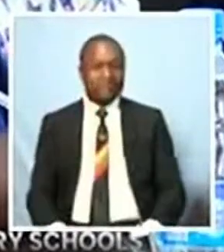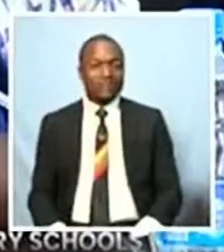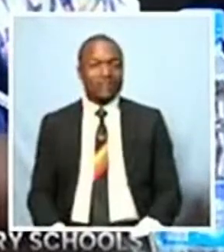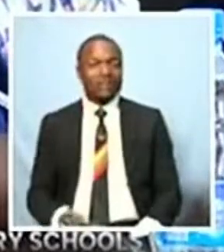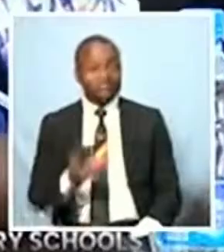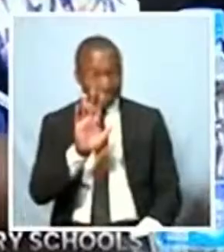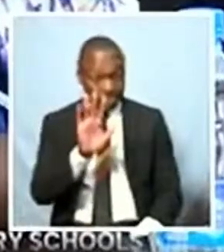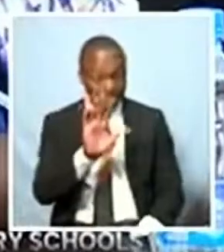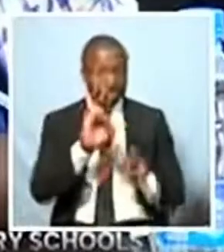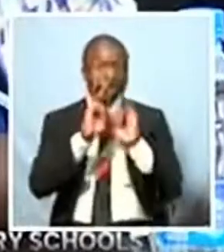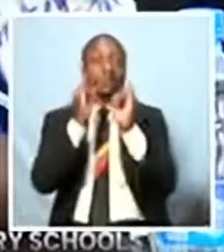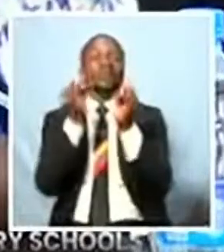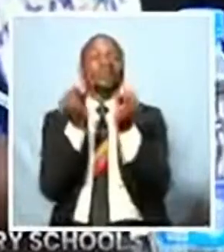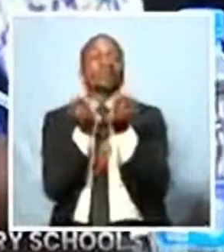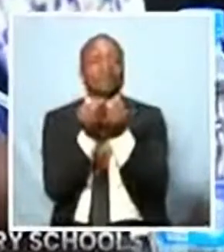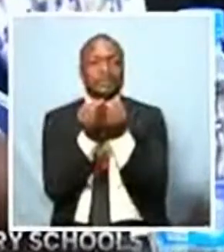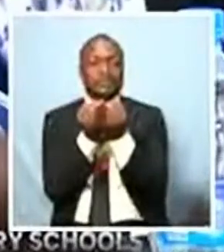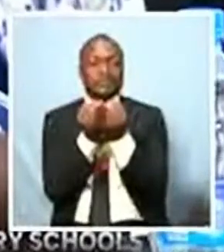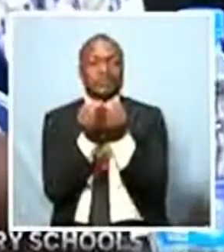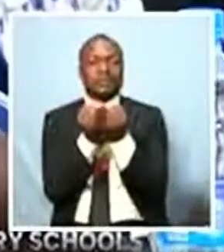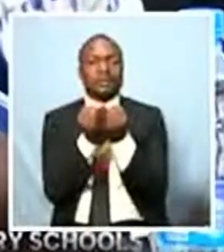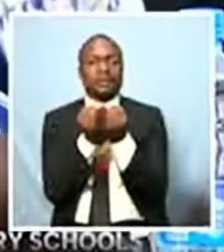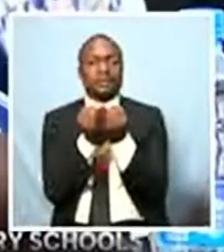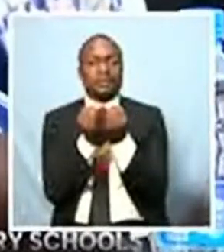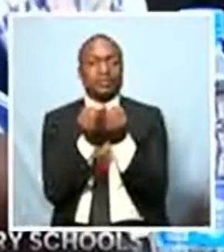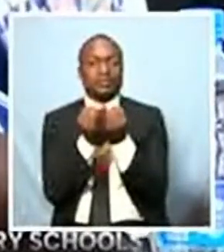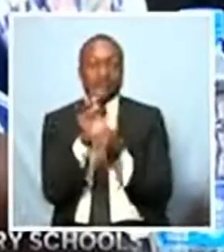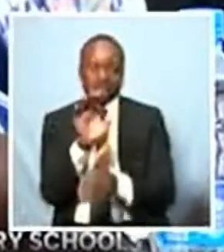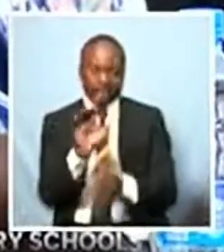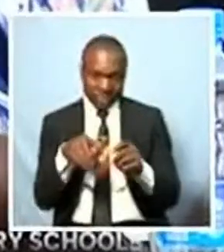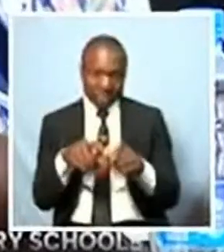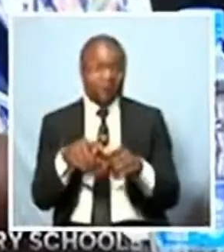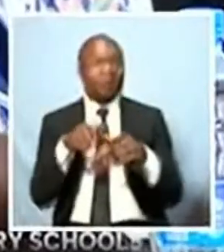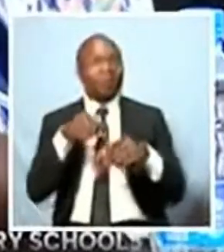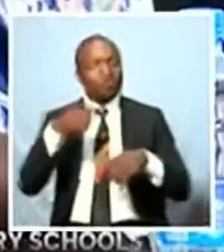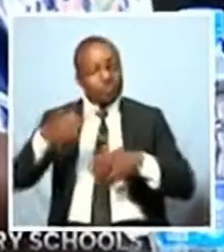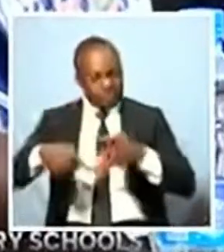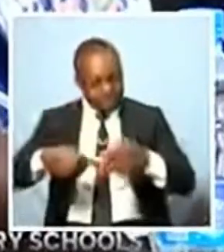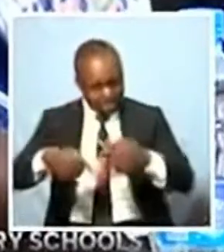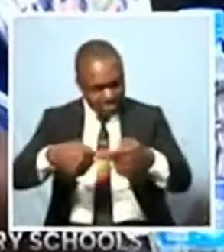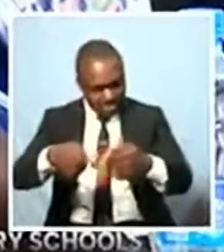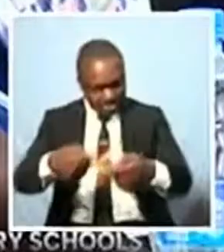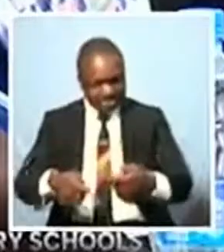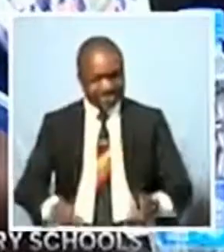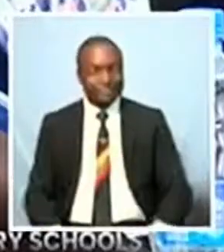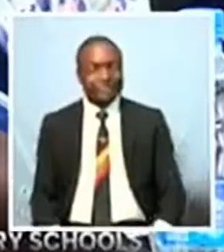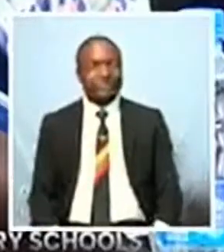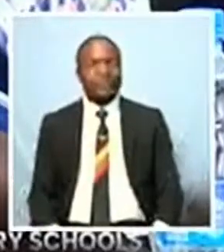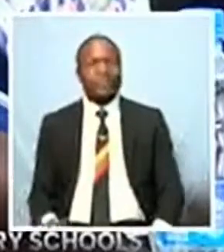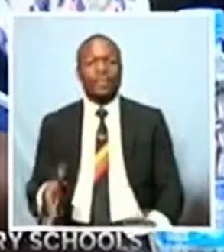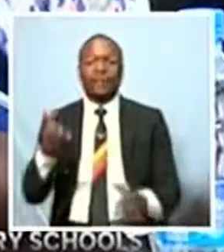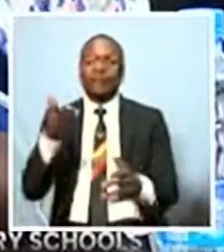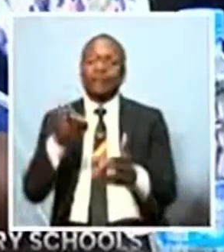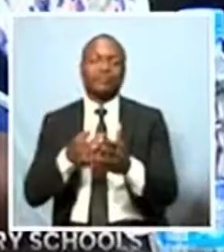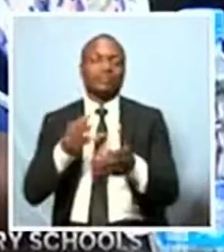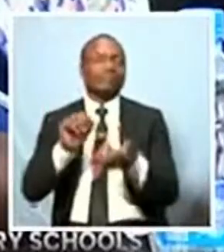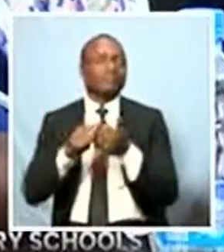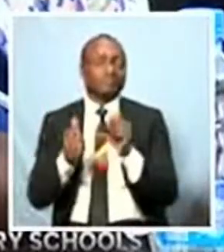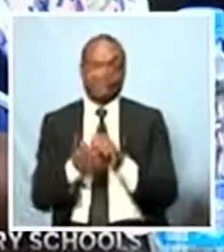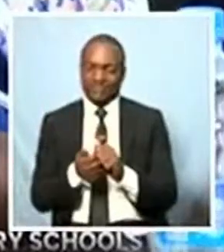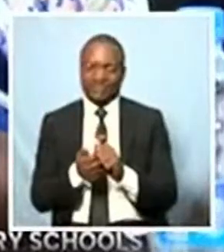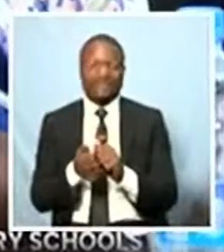of your institution being, or that institution being in existence. And this problem is very,